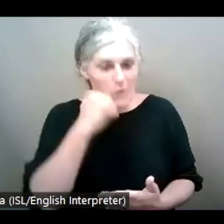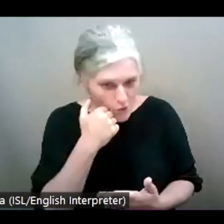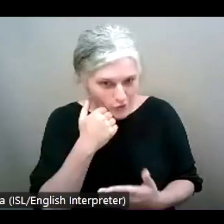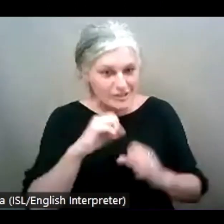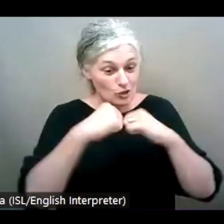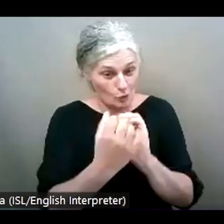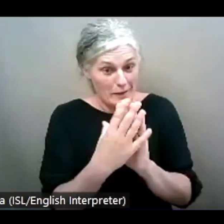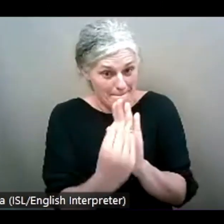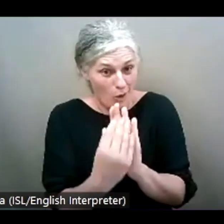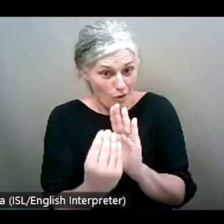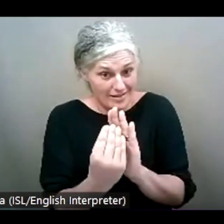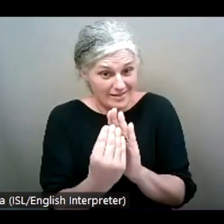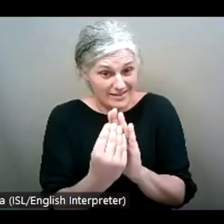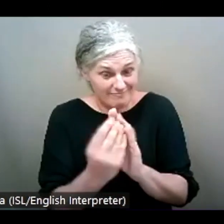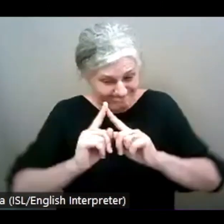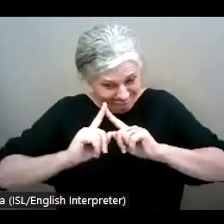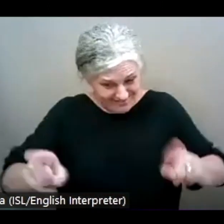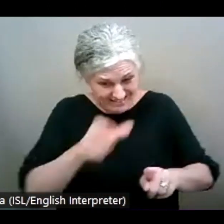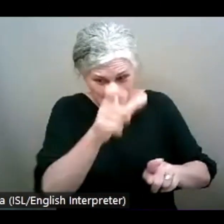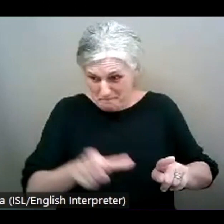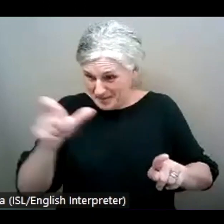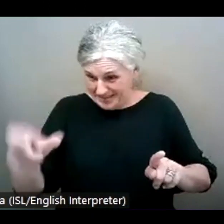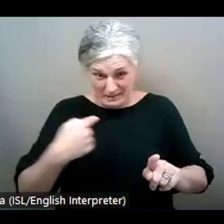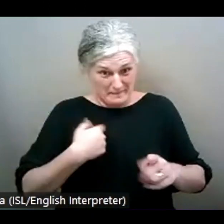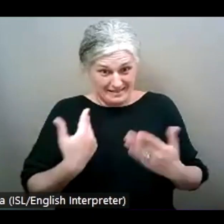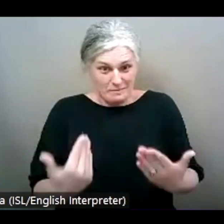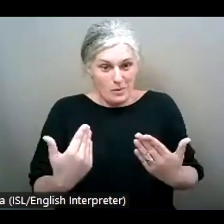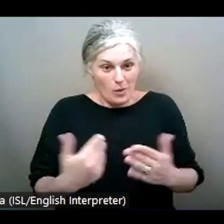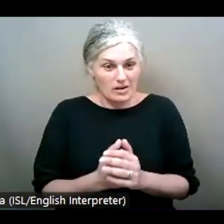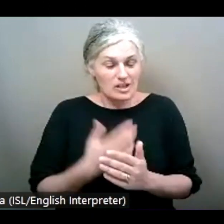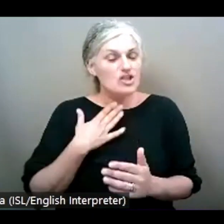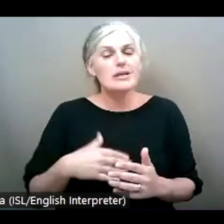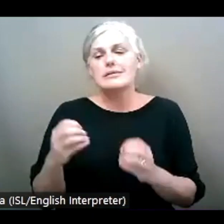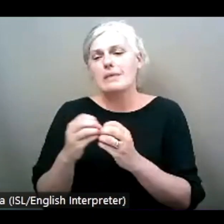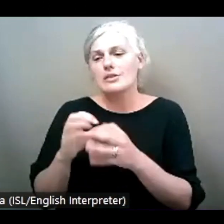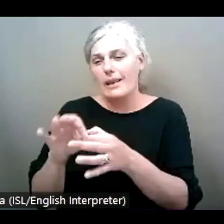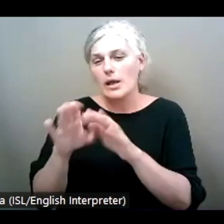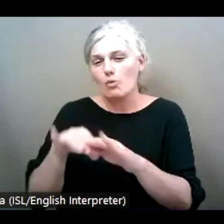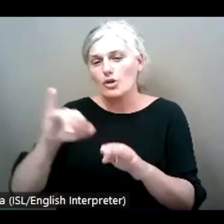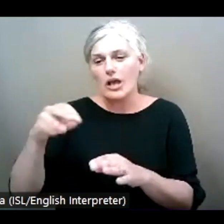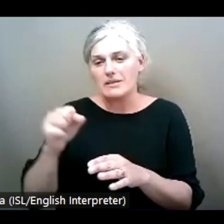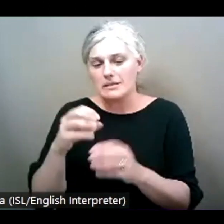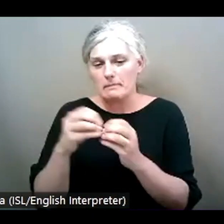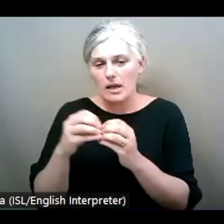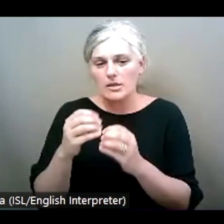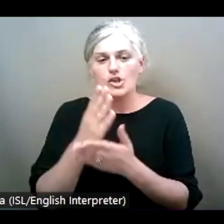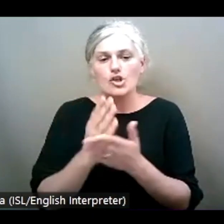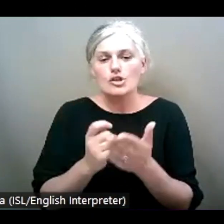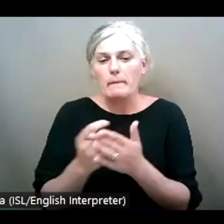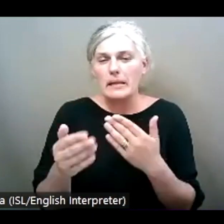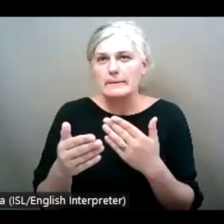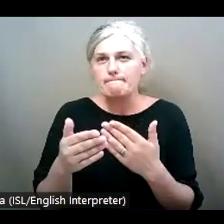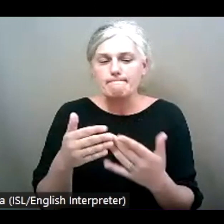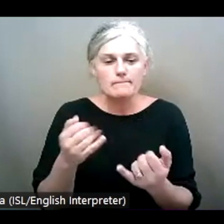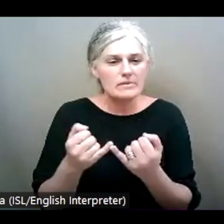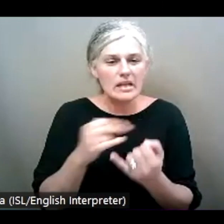social model. And that is the truth. And just to echo what James said, it's something as simple as, you know,